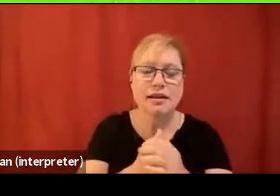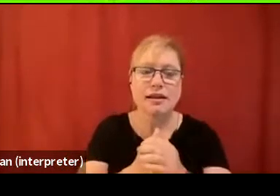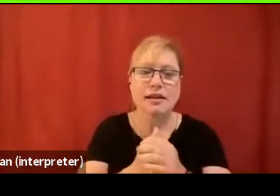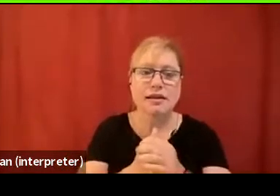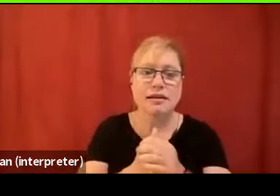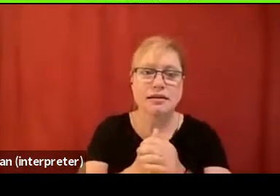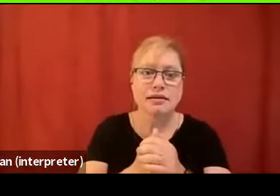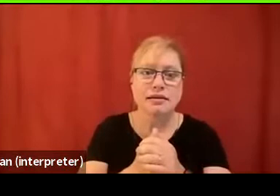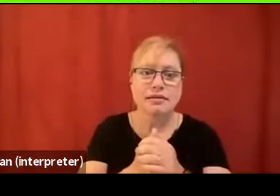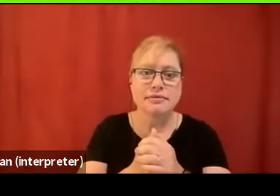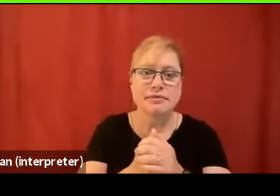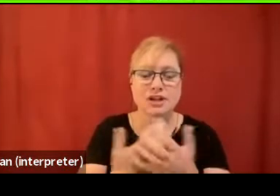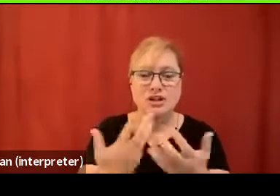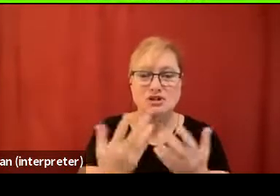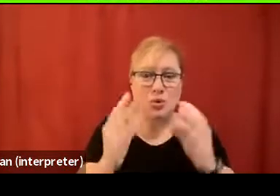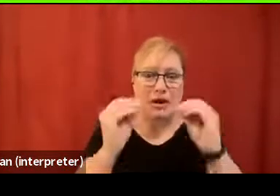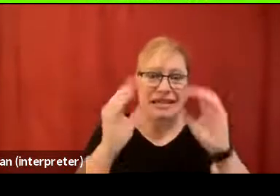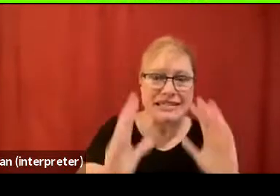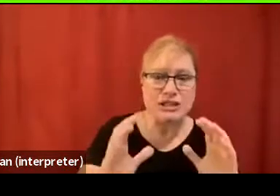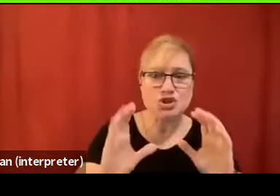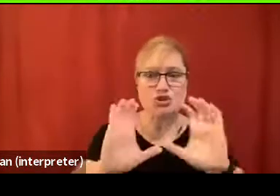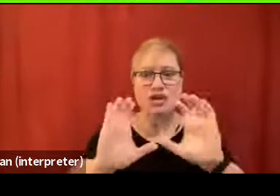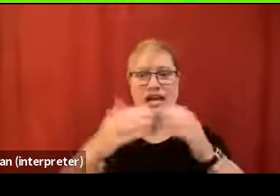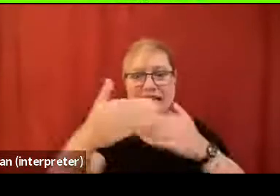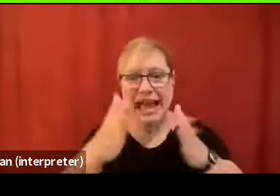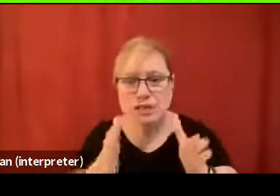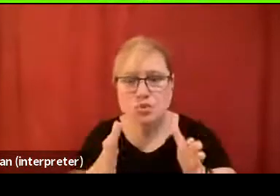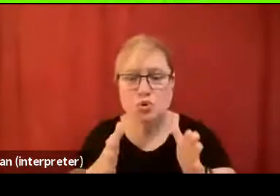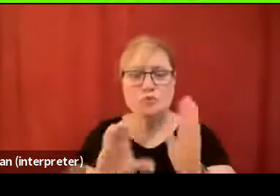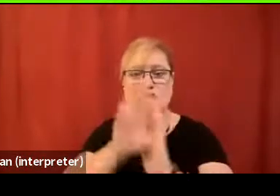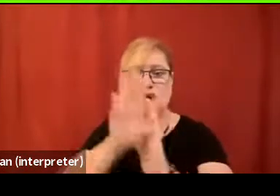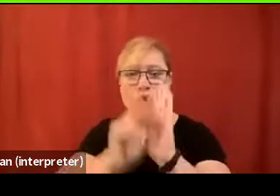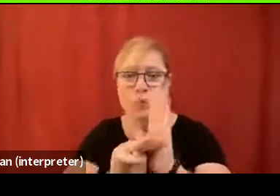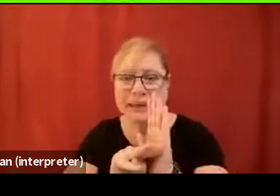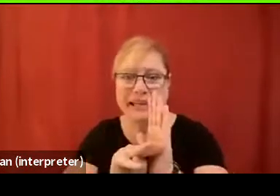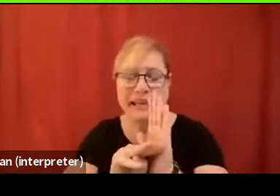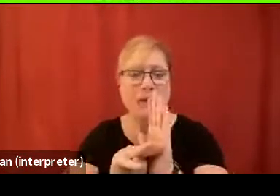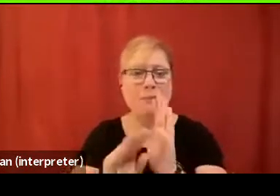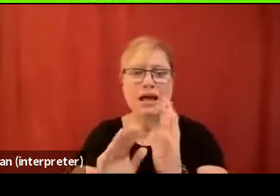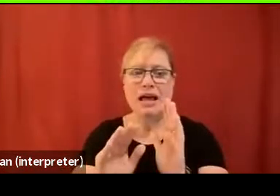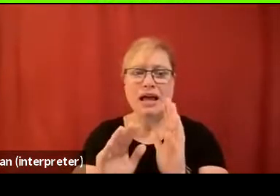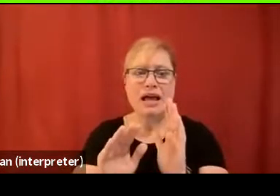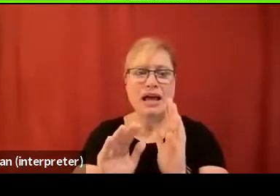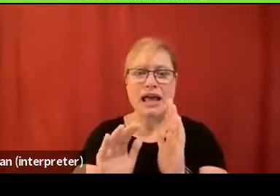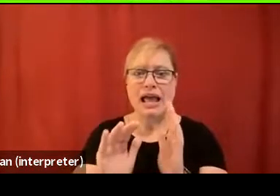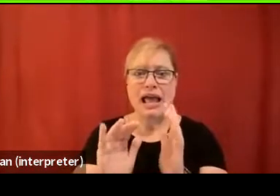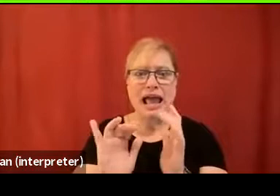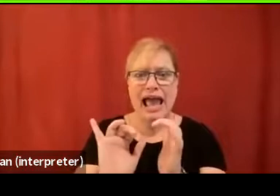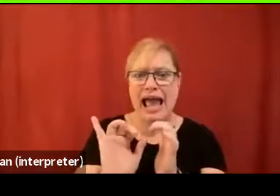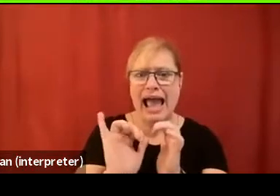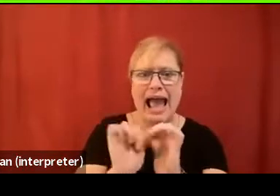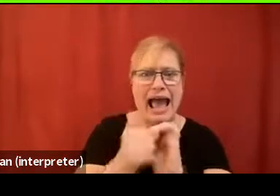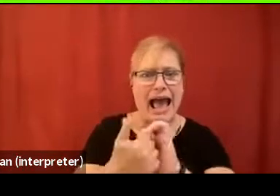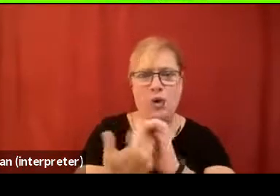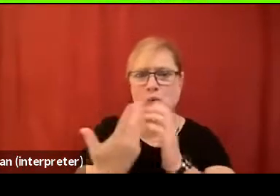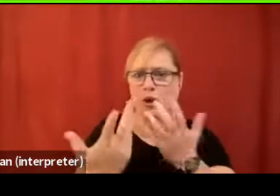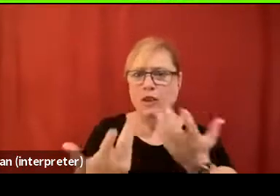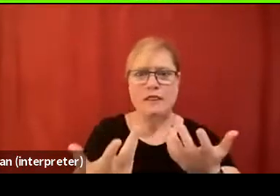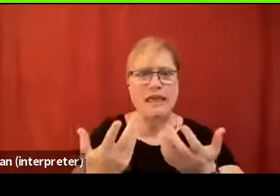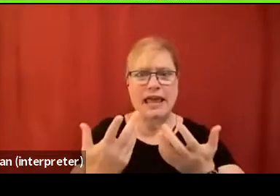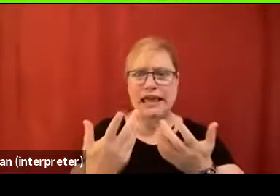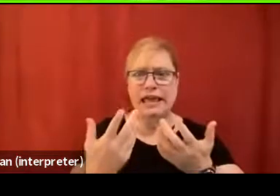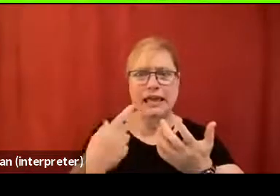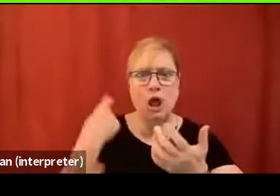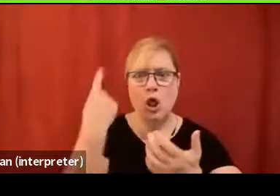are even teachers and classrooms and the curriculum and all those things going to be sort of reconfigured to meet the